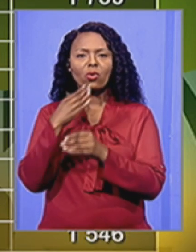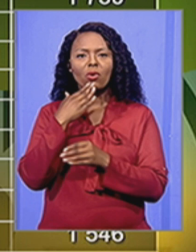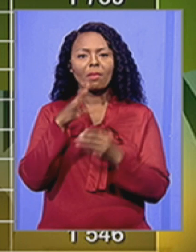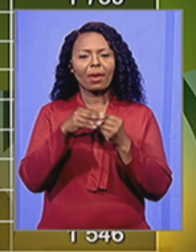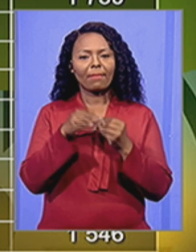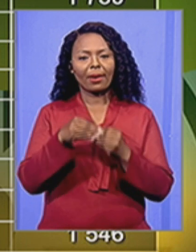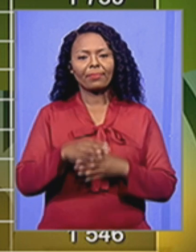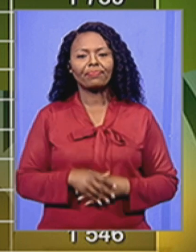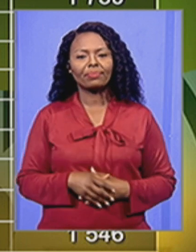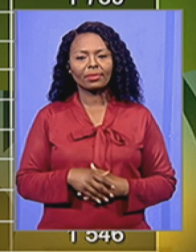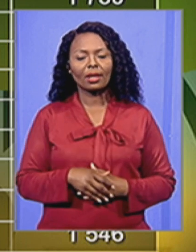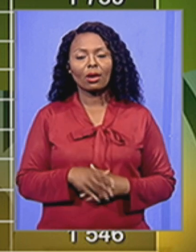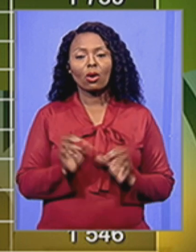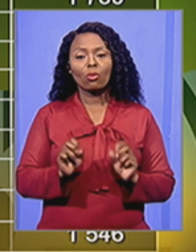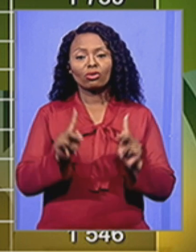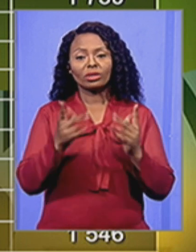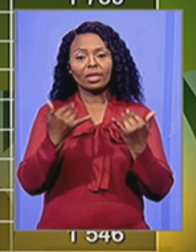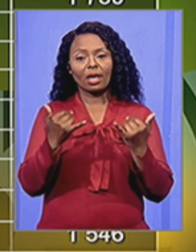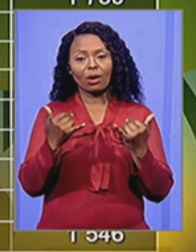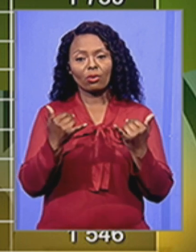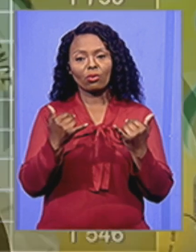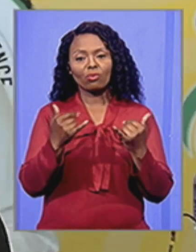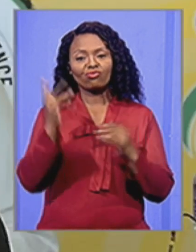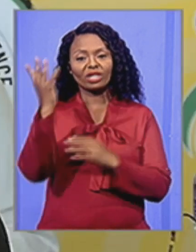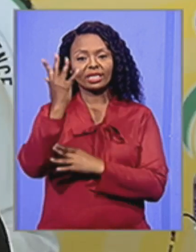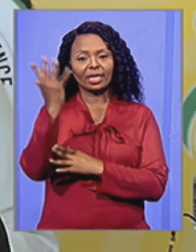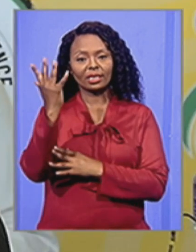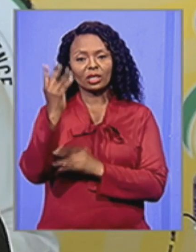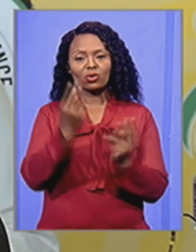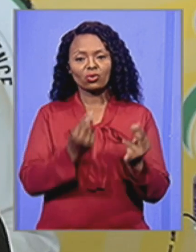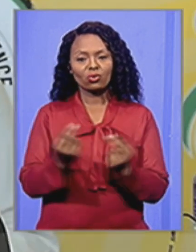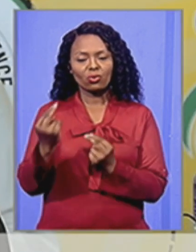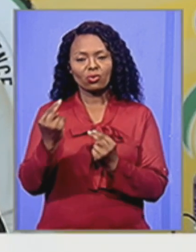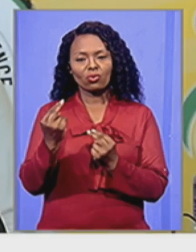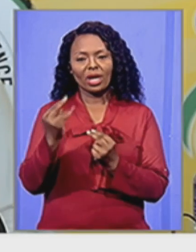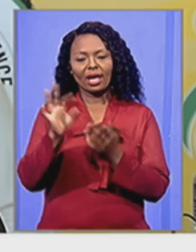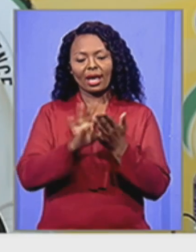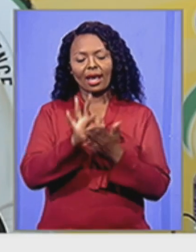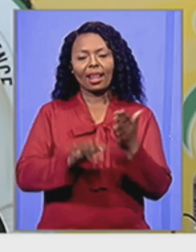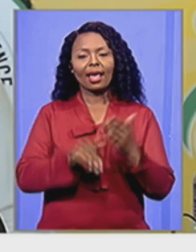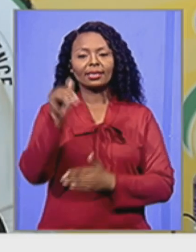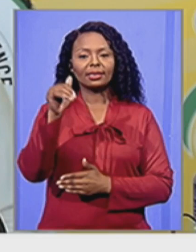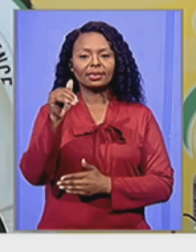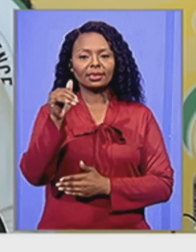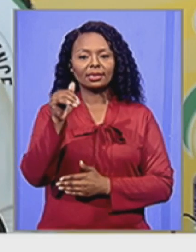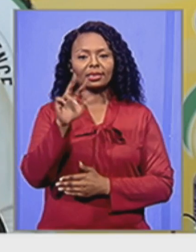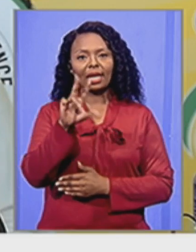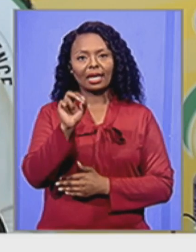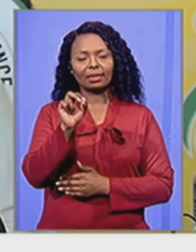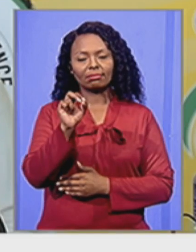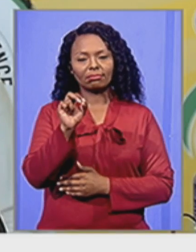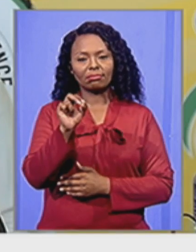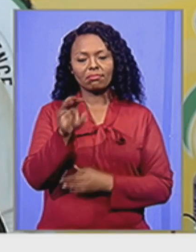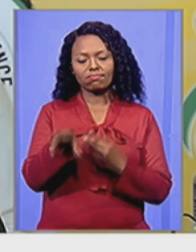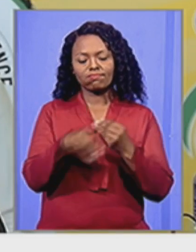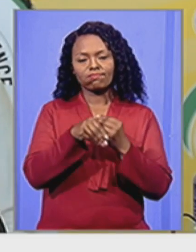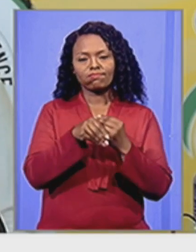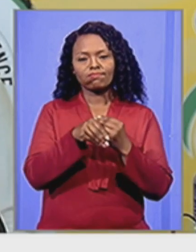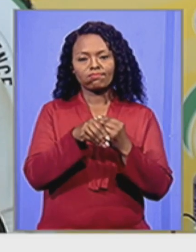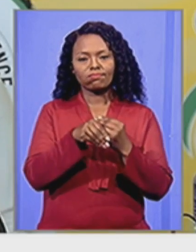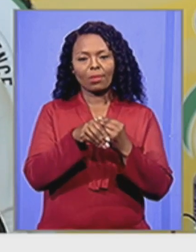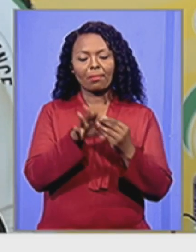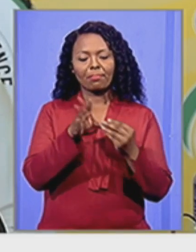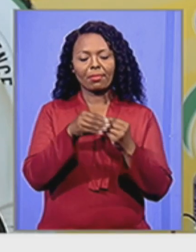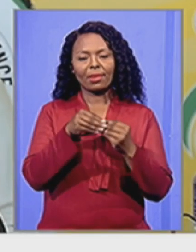now wish to take this opportunity to present the newly elected 80 additional members of the